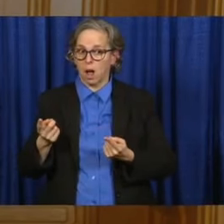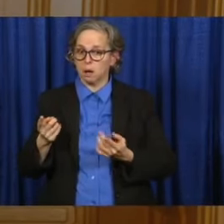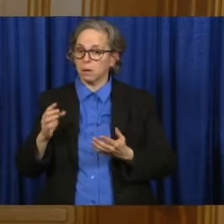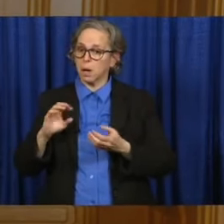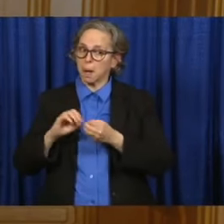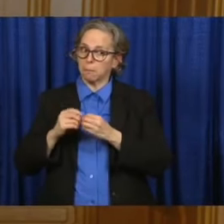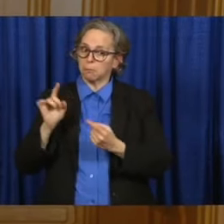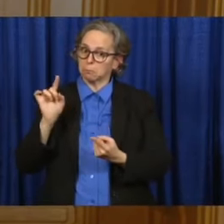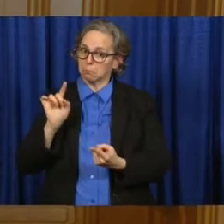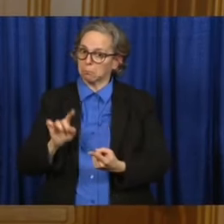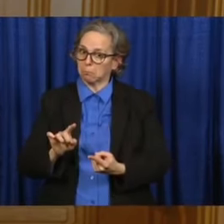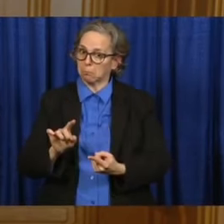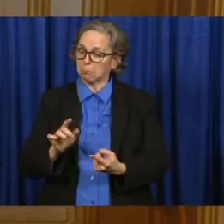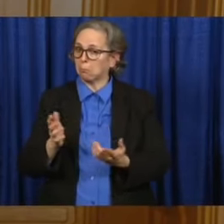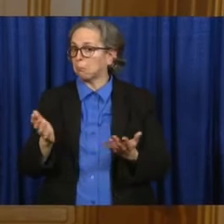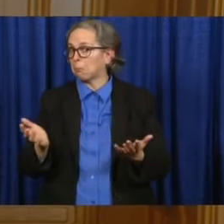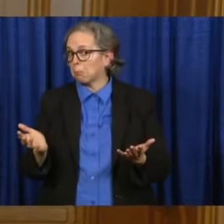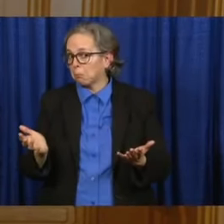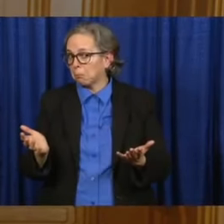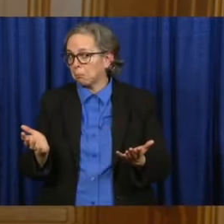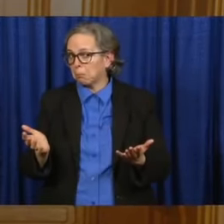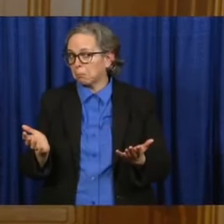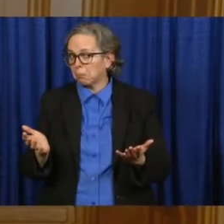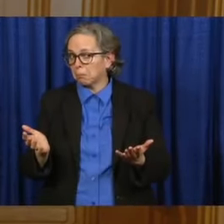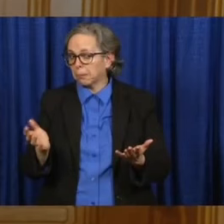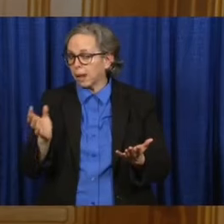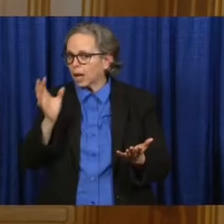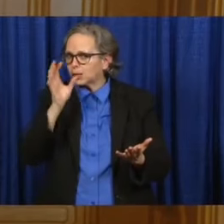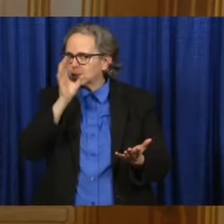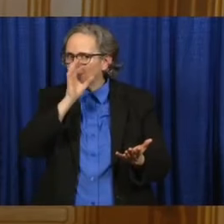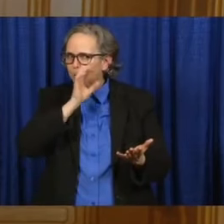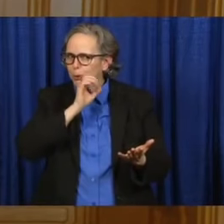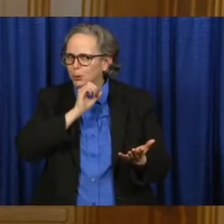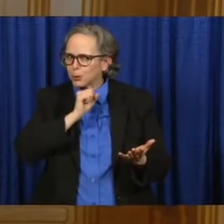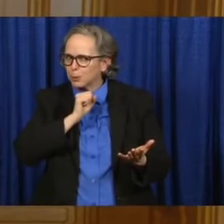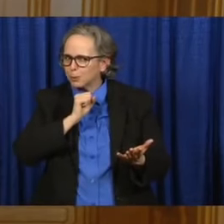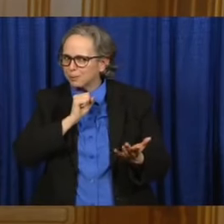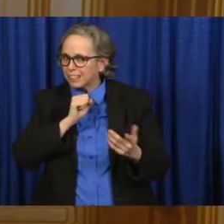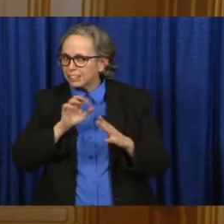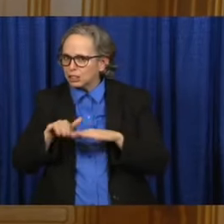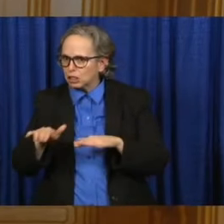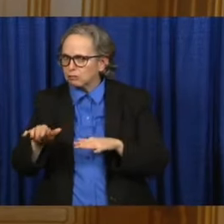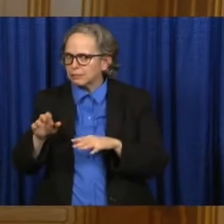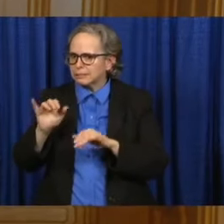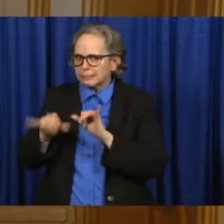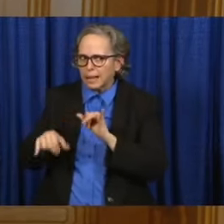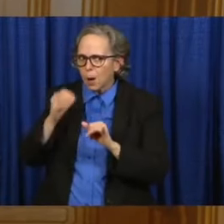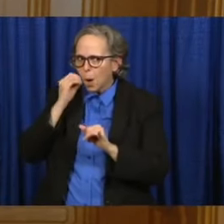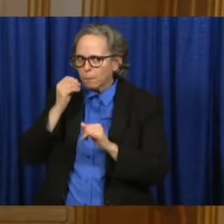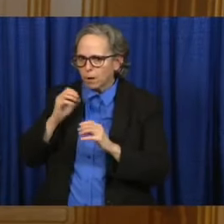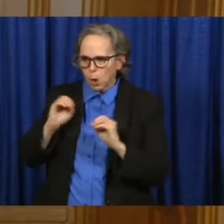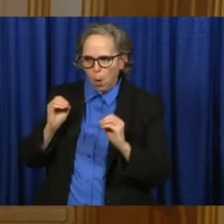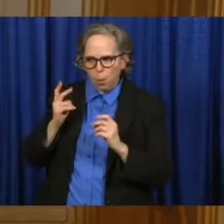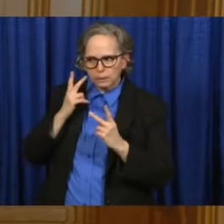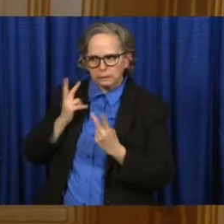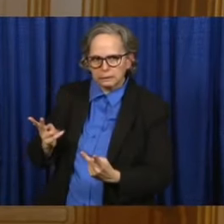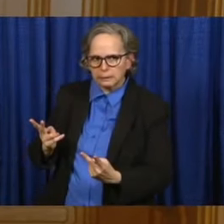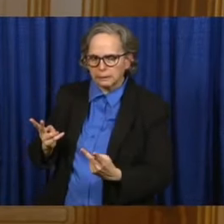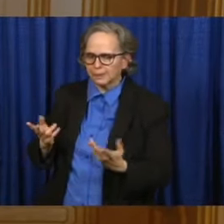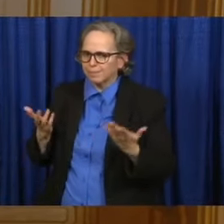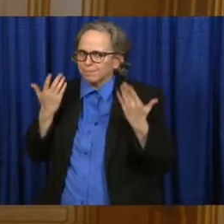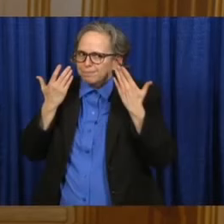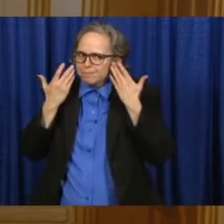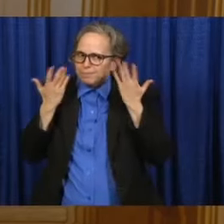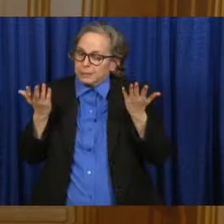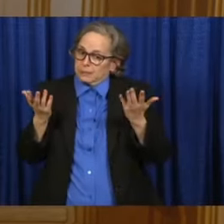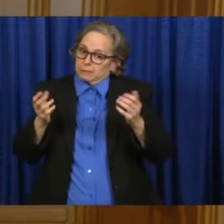primarily, I suppose, because there's not a third party who's actually looking at the situation. So, yeah, it's a great concern. I